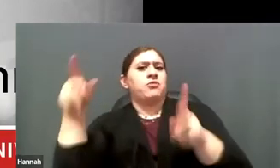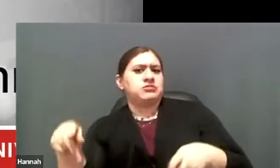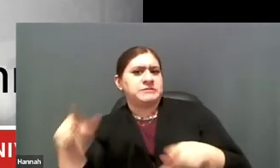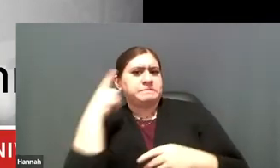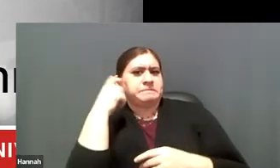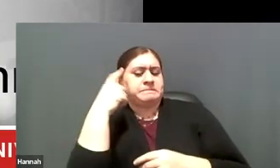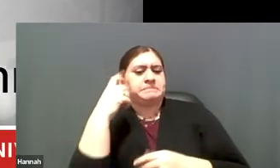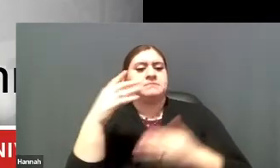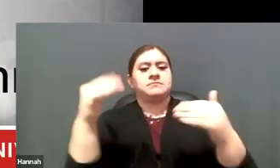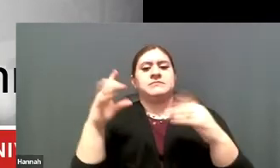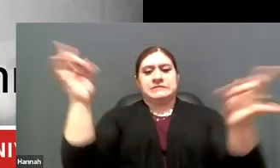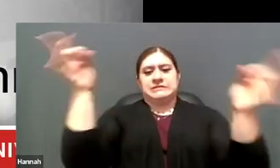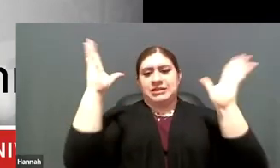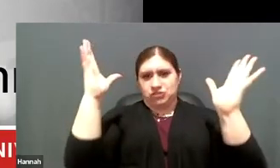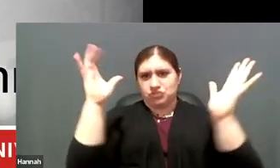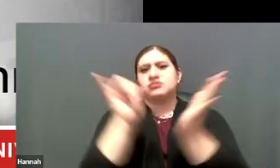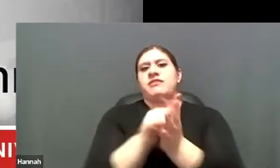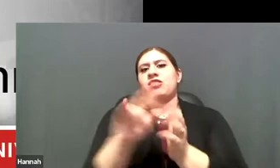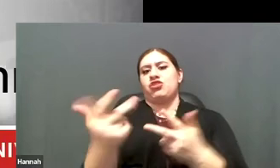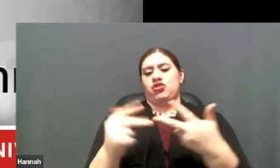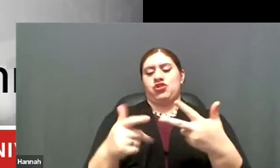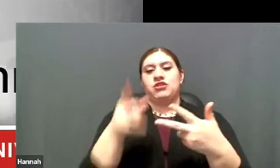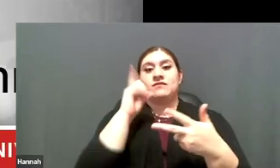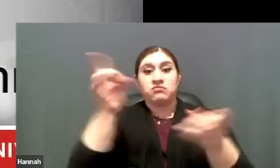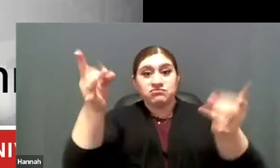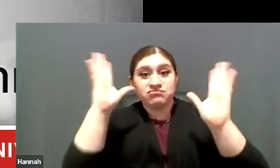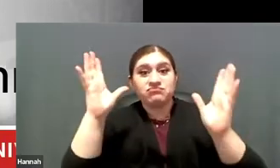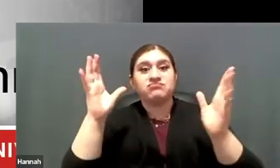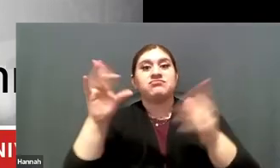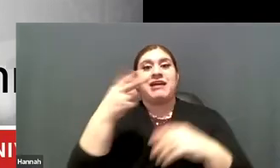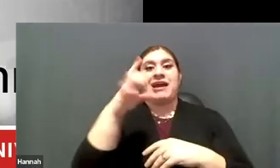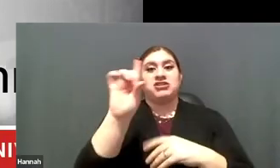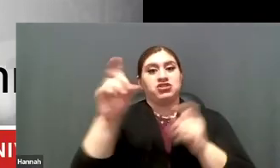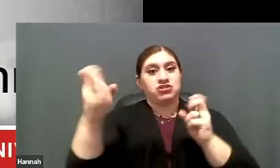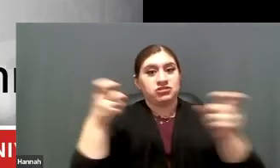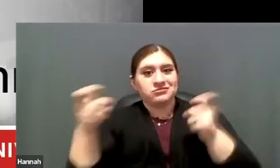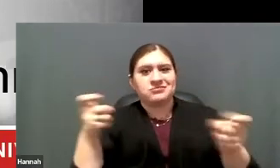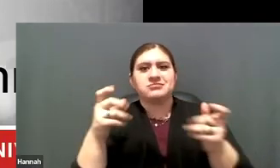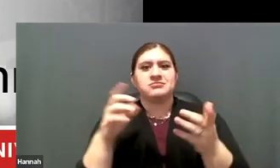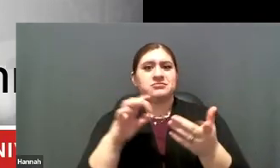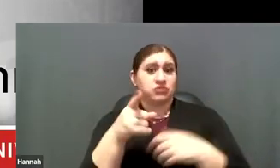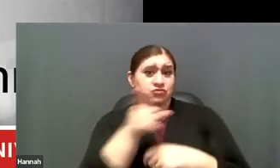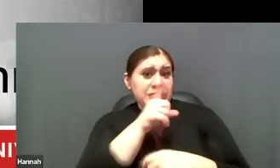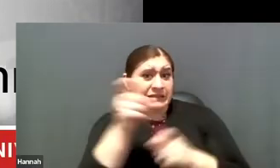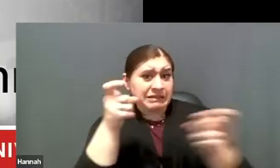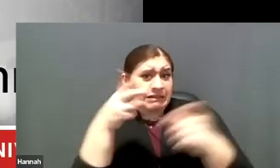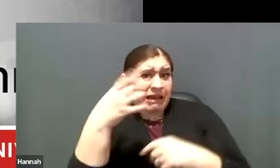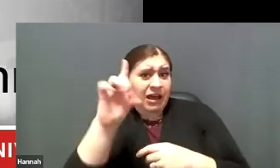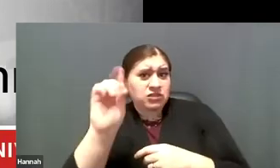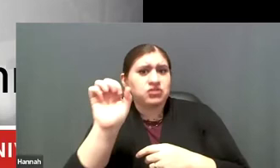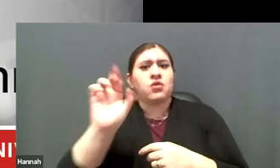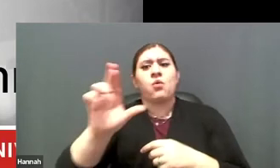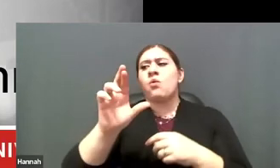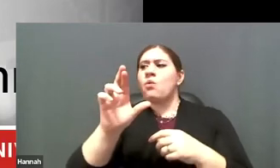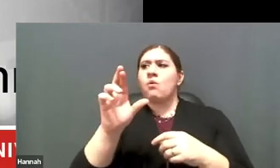And then disasters is the third area. For example, disaster and hazard management. I mean, how do you really manage the hazard? Or is it more